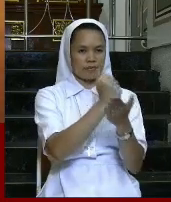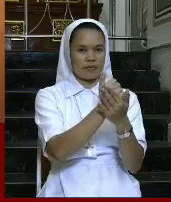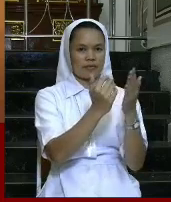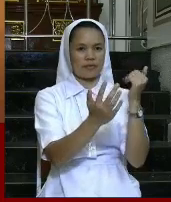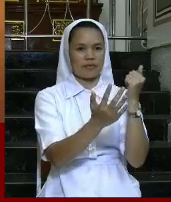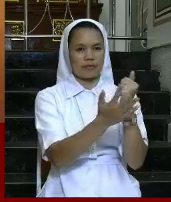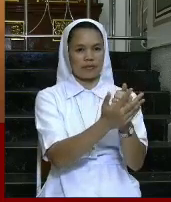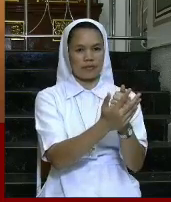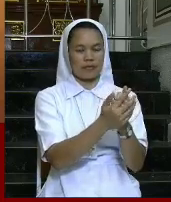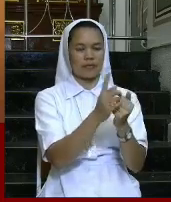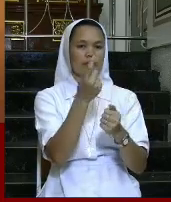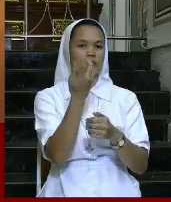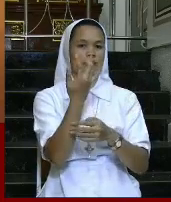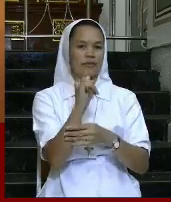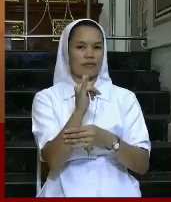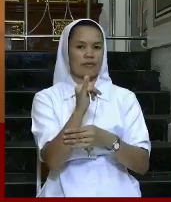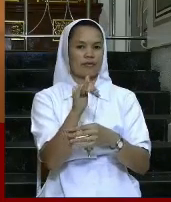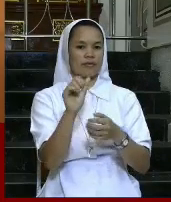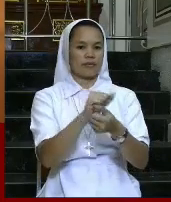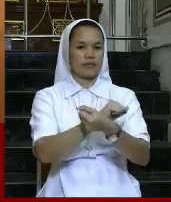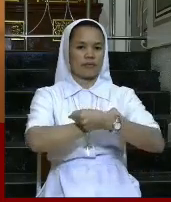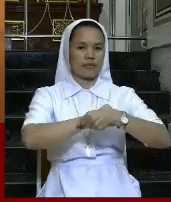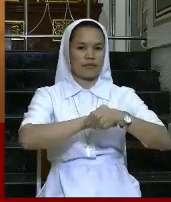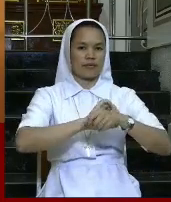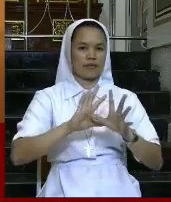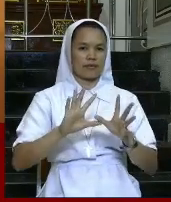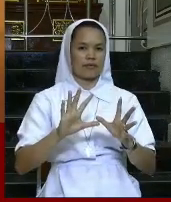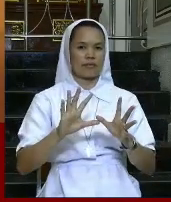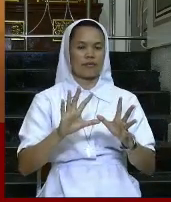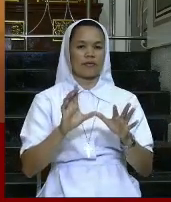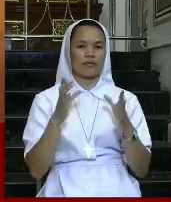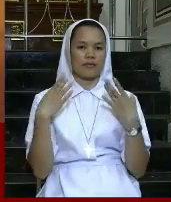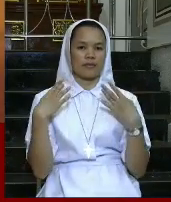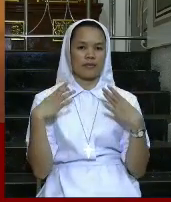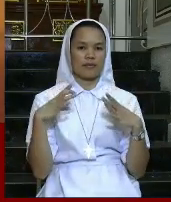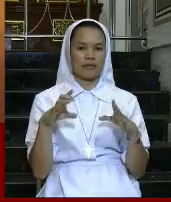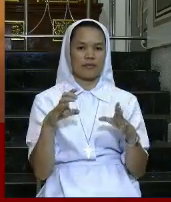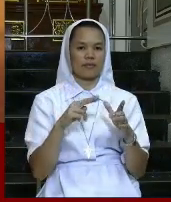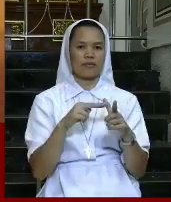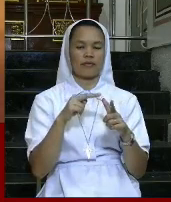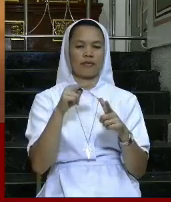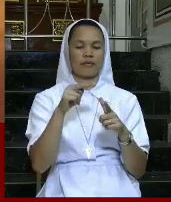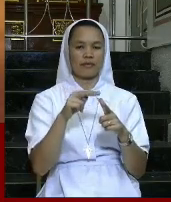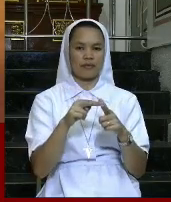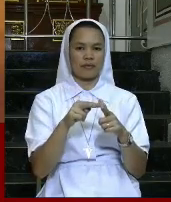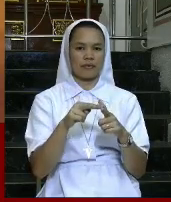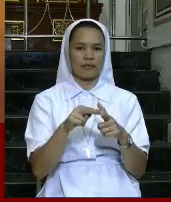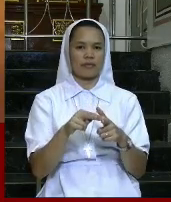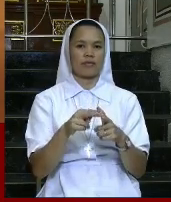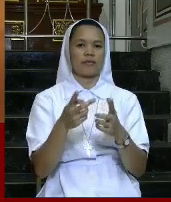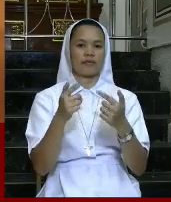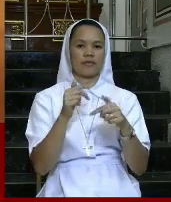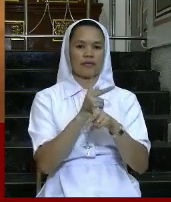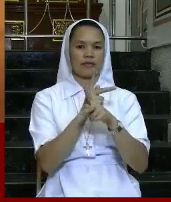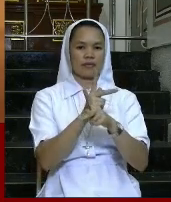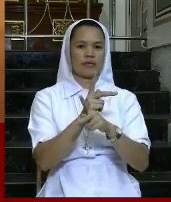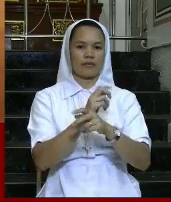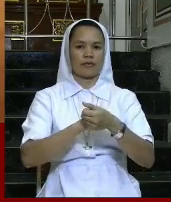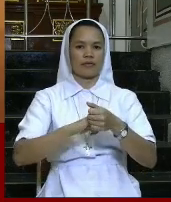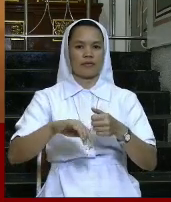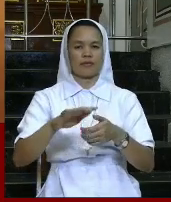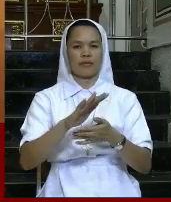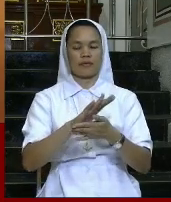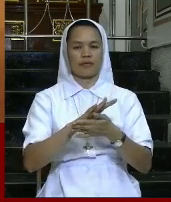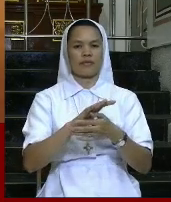him, they divided his garments by casting lots. Then they sat down and kept watch over him